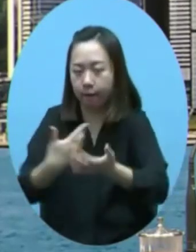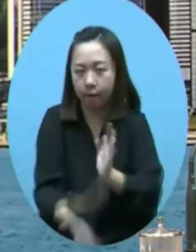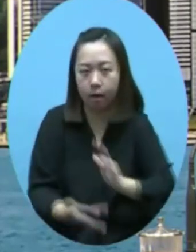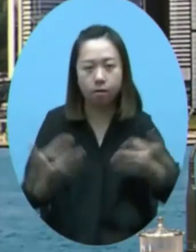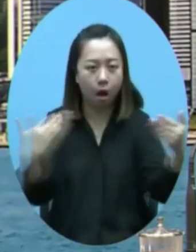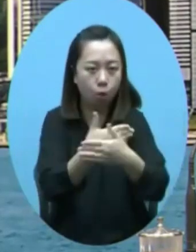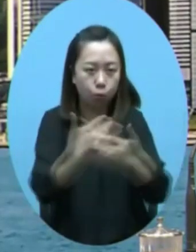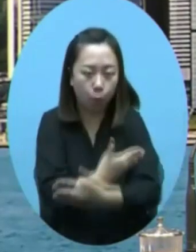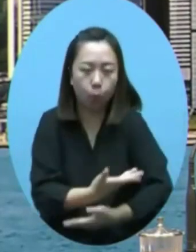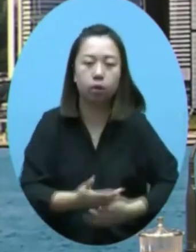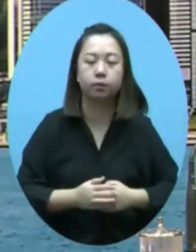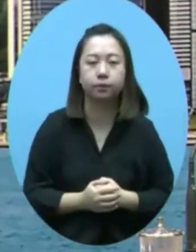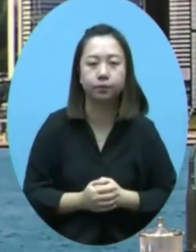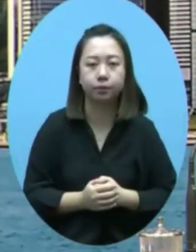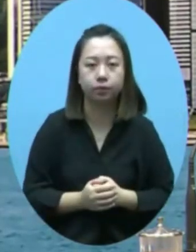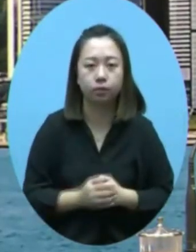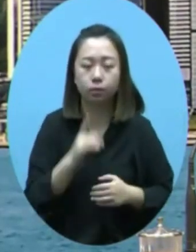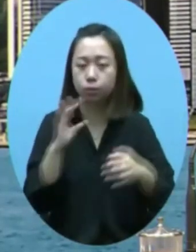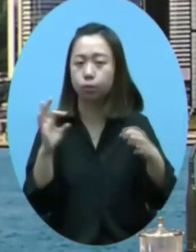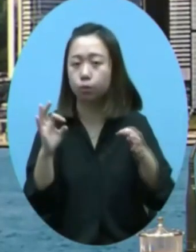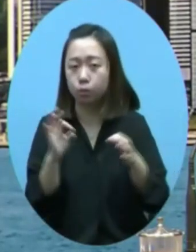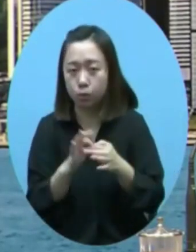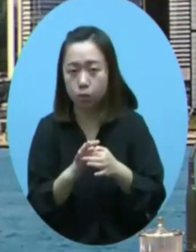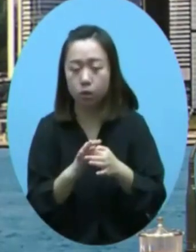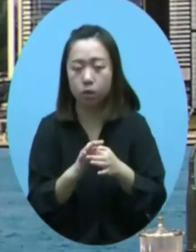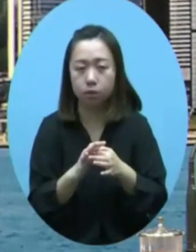and transport logistics.